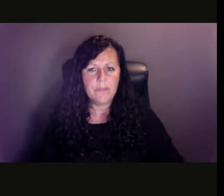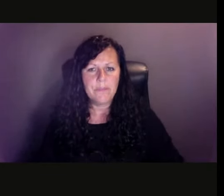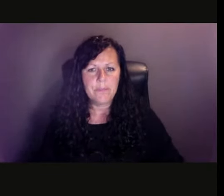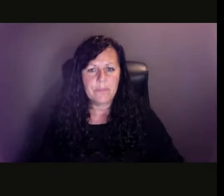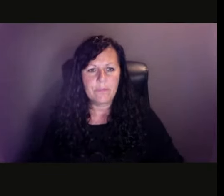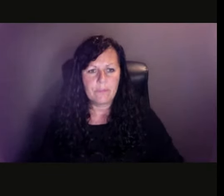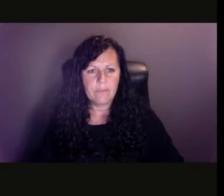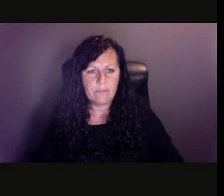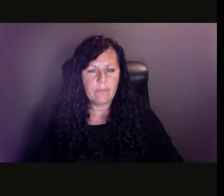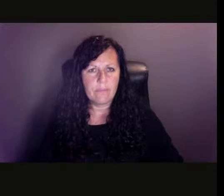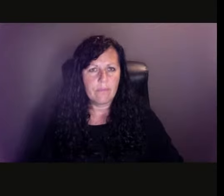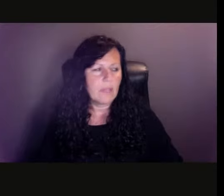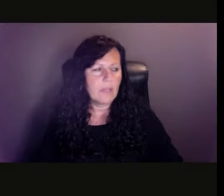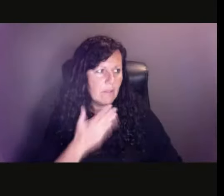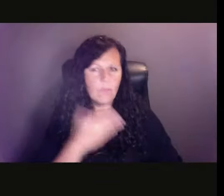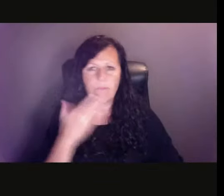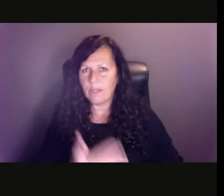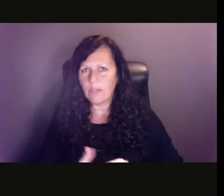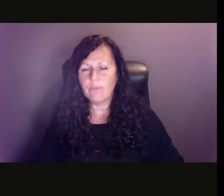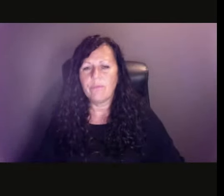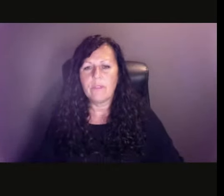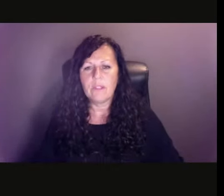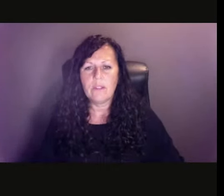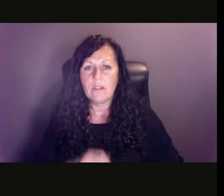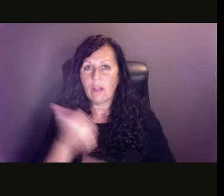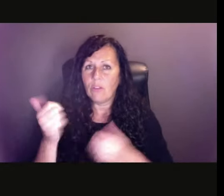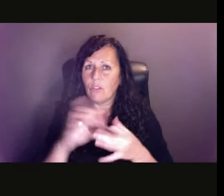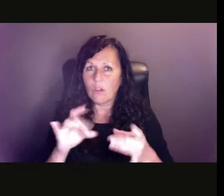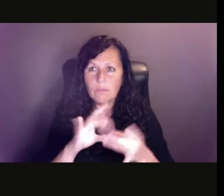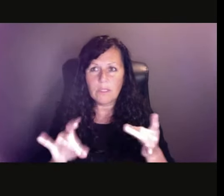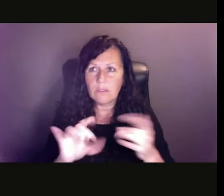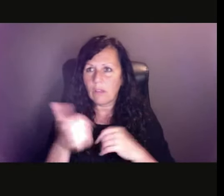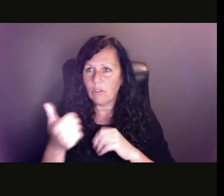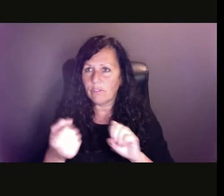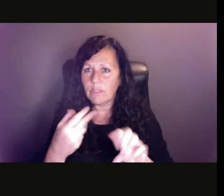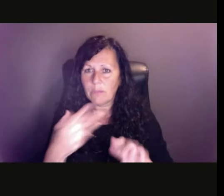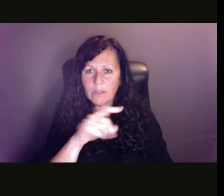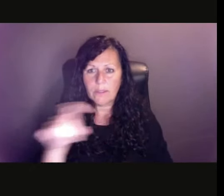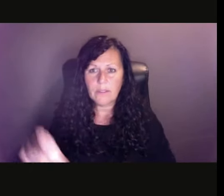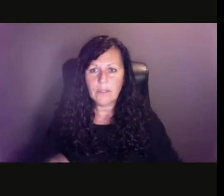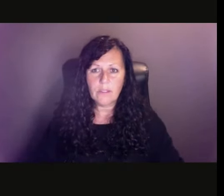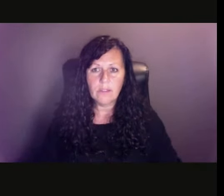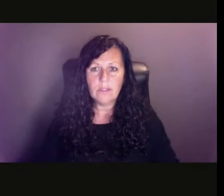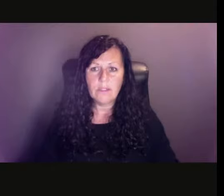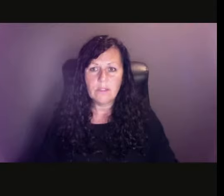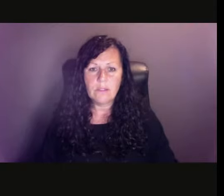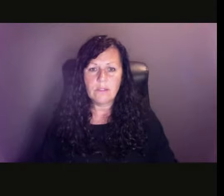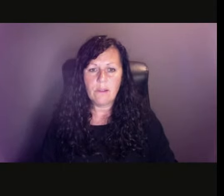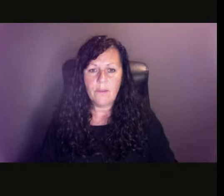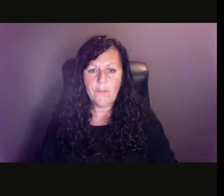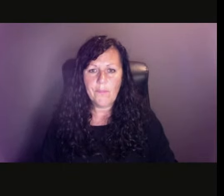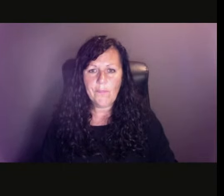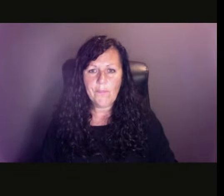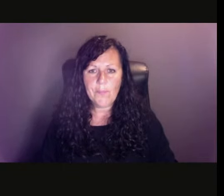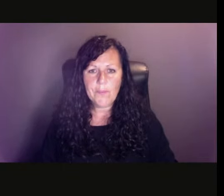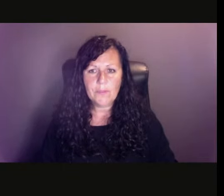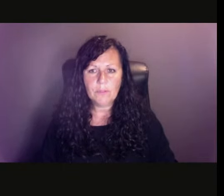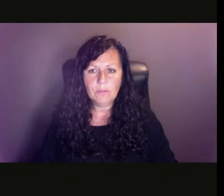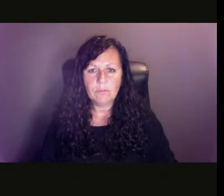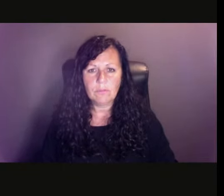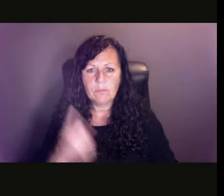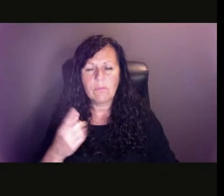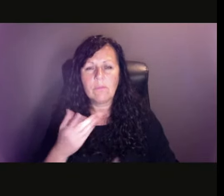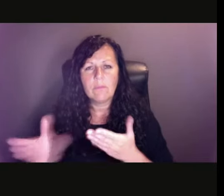Thank you. Thank you, Councillor. Are there other comments or other feedback? Just one thing in regards to vacancies. Thank